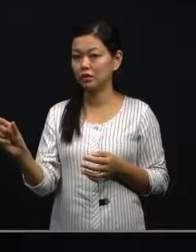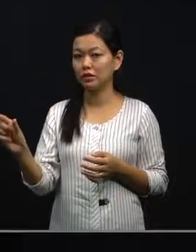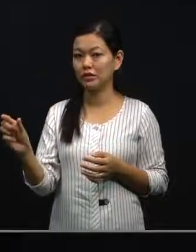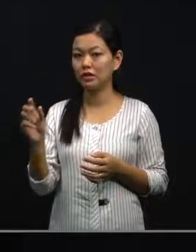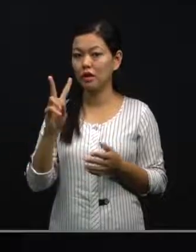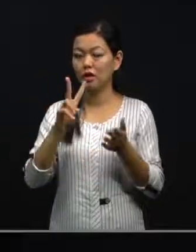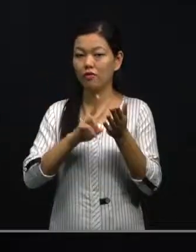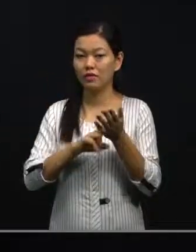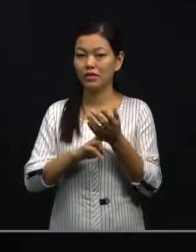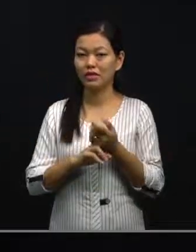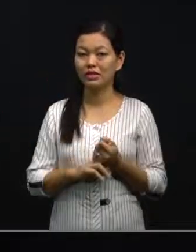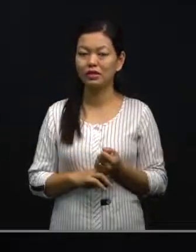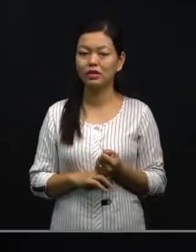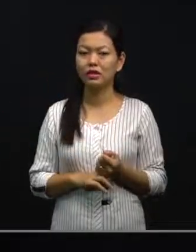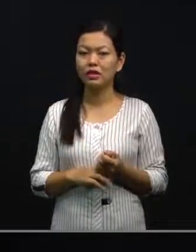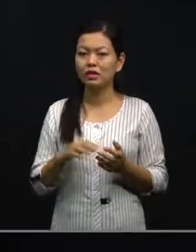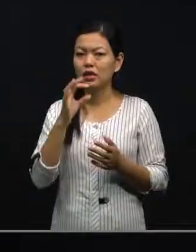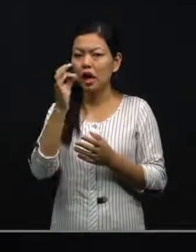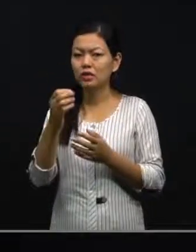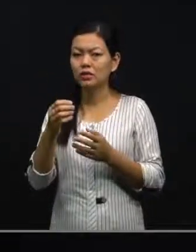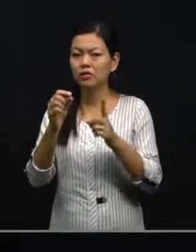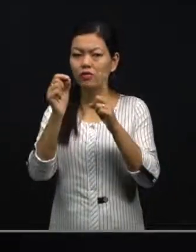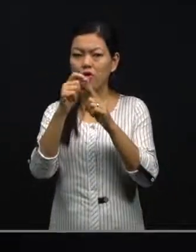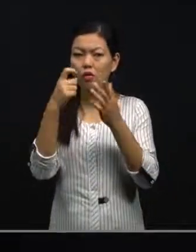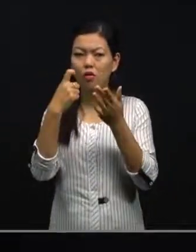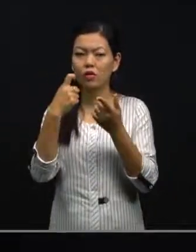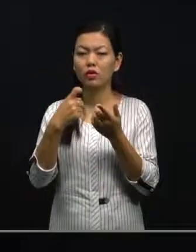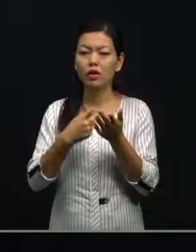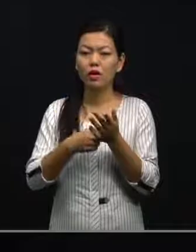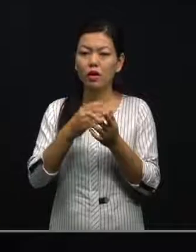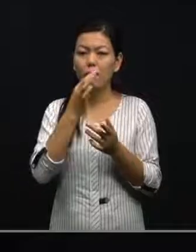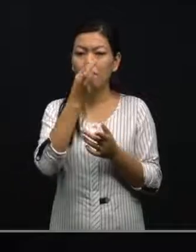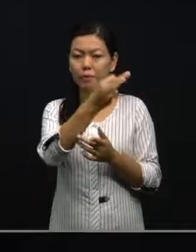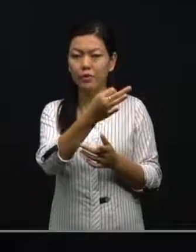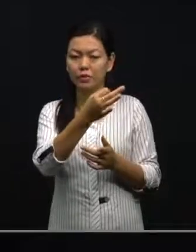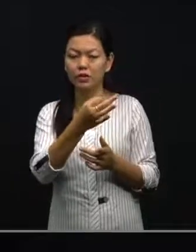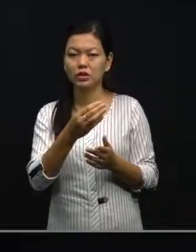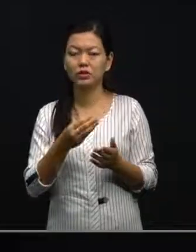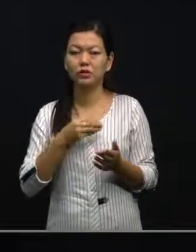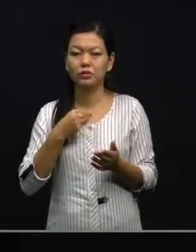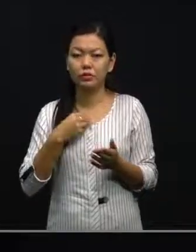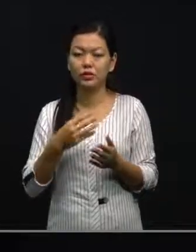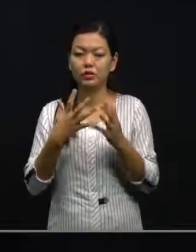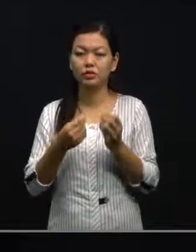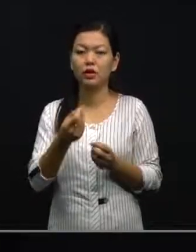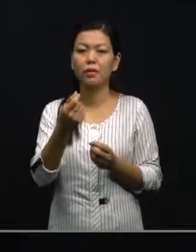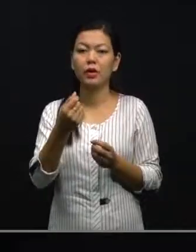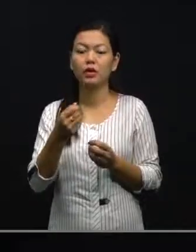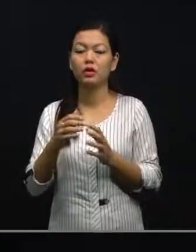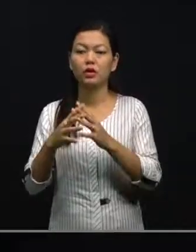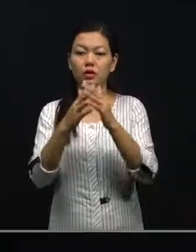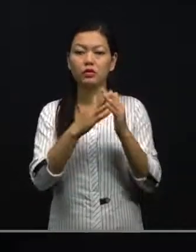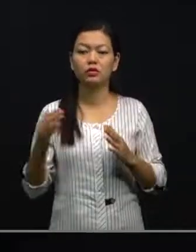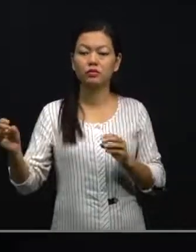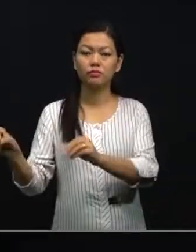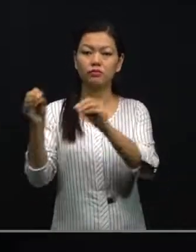that he can travel to America. See, that kind of money, power and influence that the American family has is being reflected